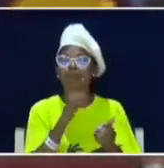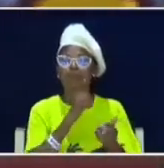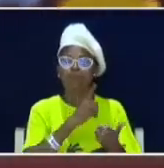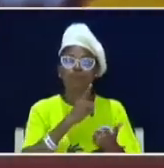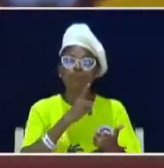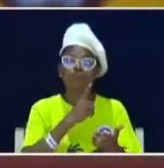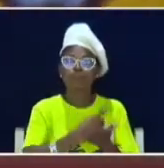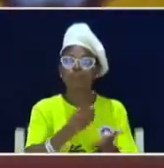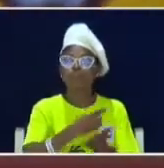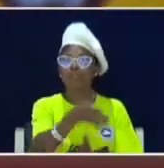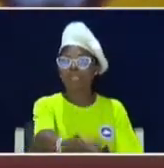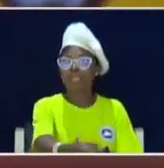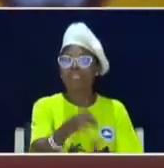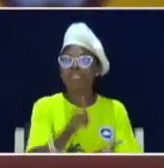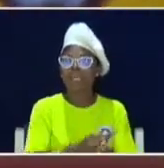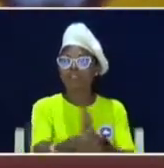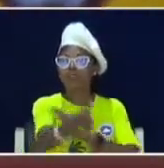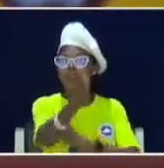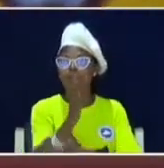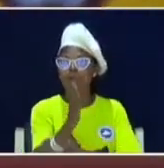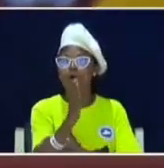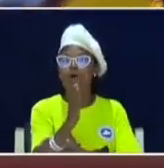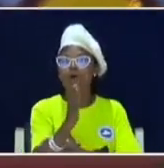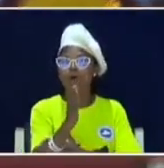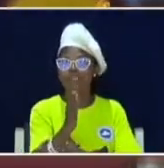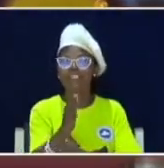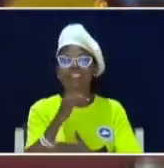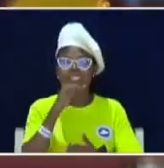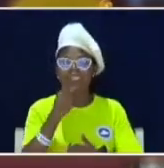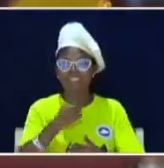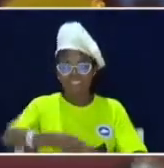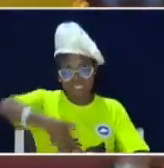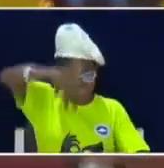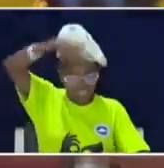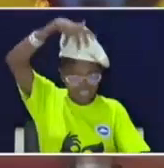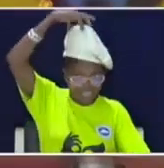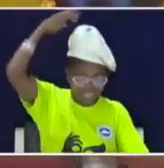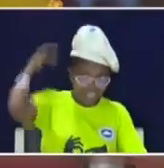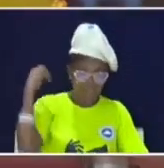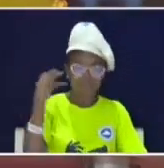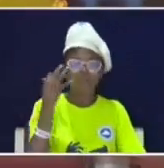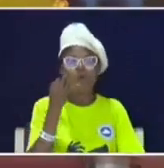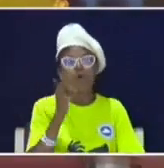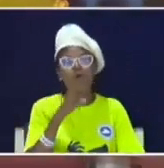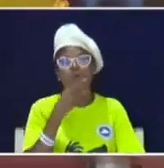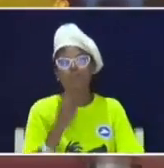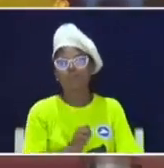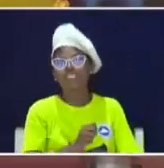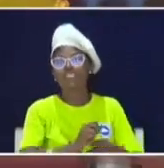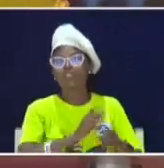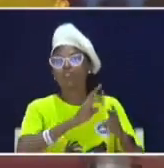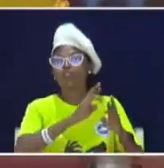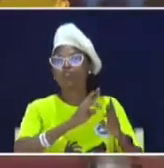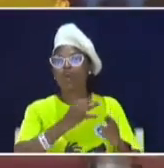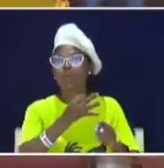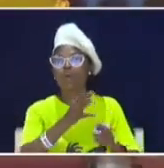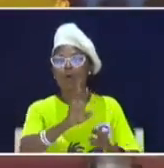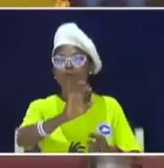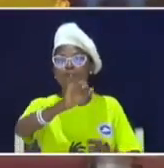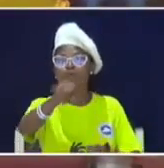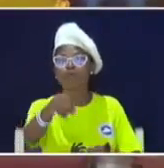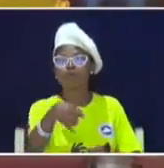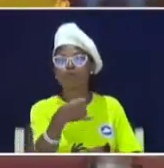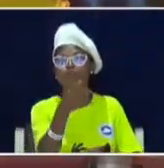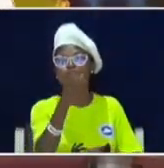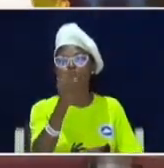about how that God is the lion of the tribe of Judah. And then I stumbled on the